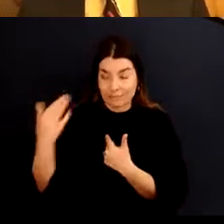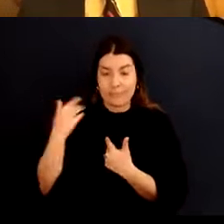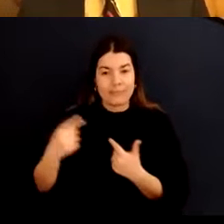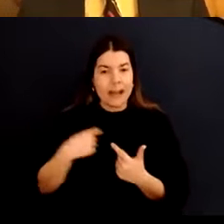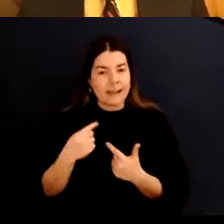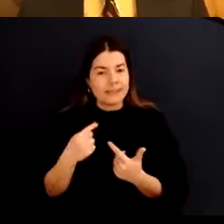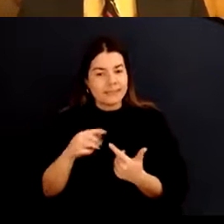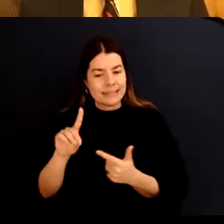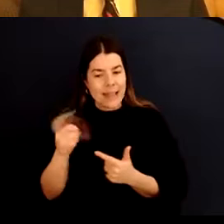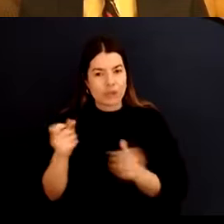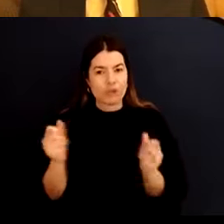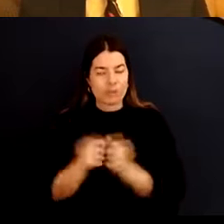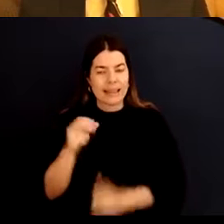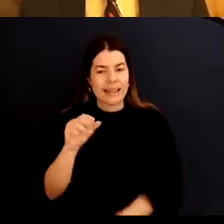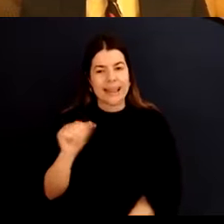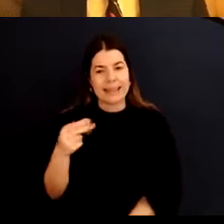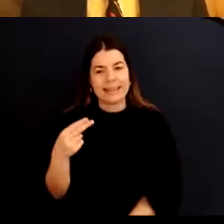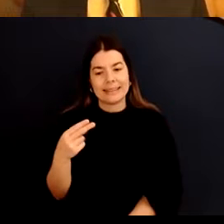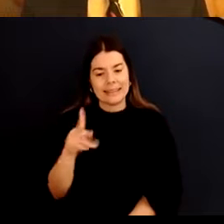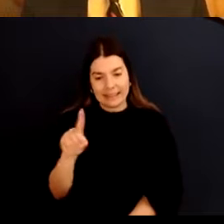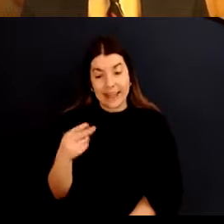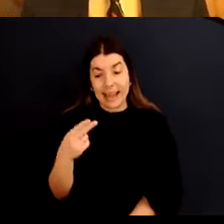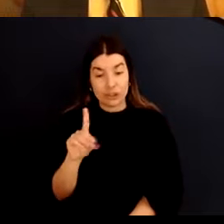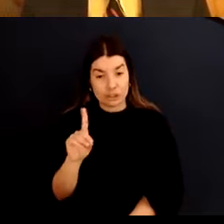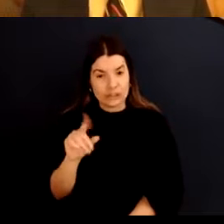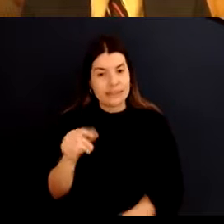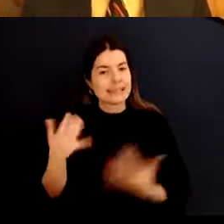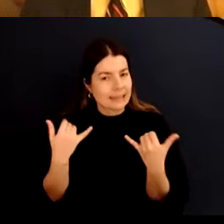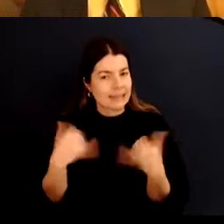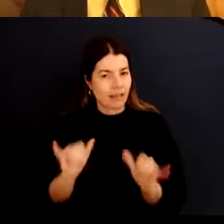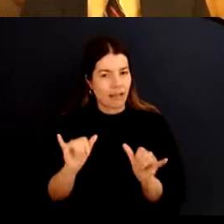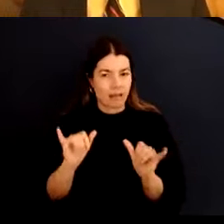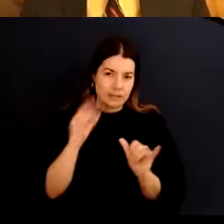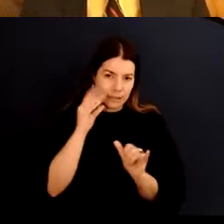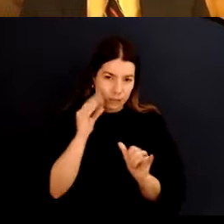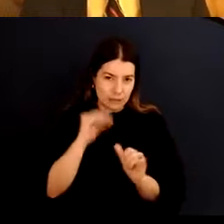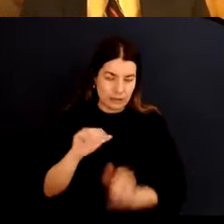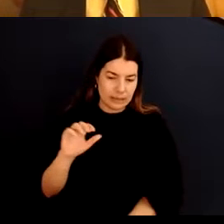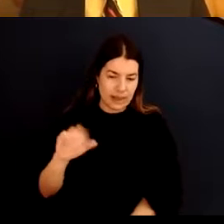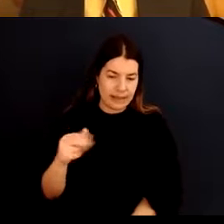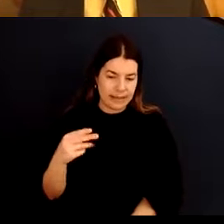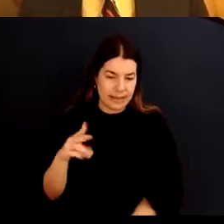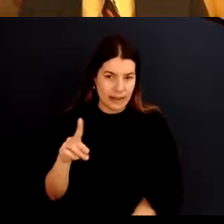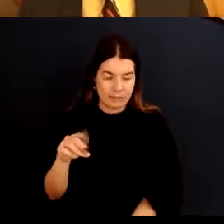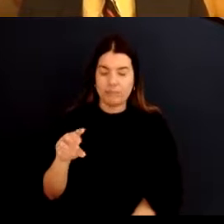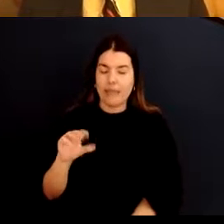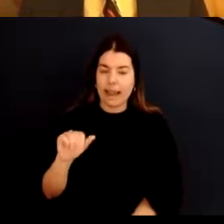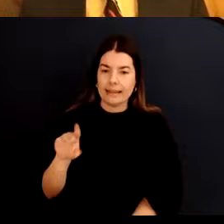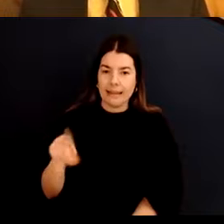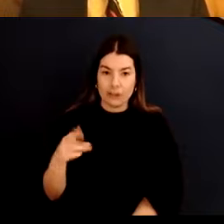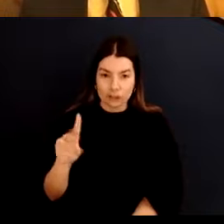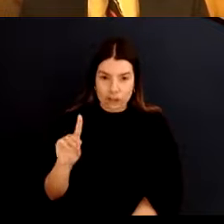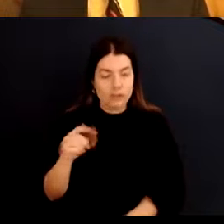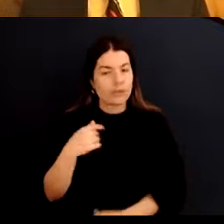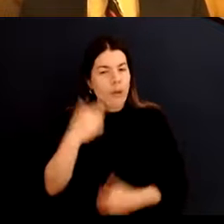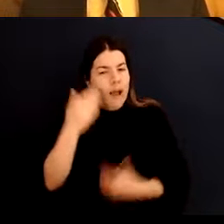having dealt with that all my life and still dealing with it today as an adult, I know what it's like to have to overcome adversities that others